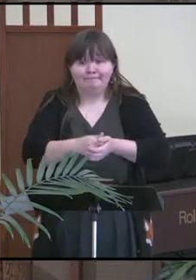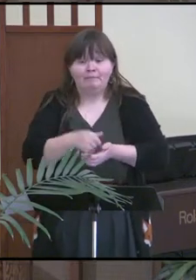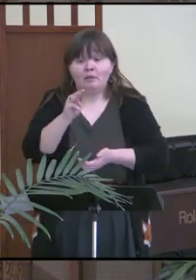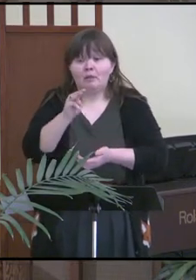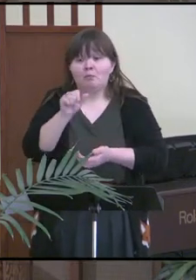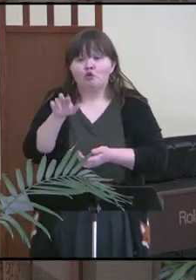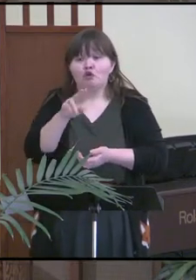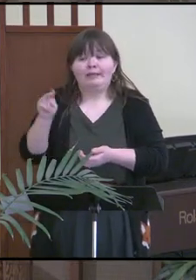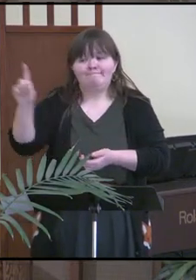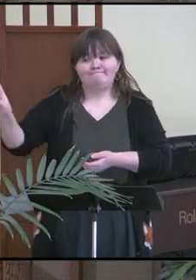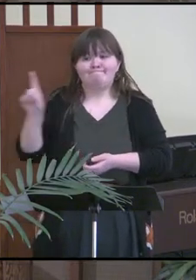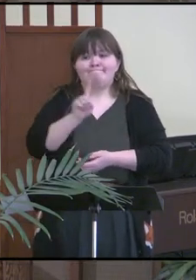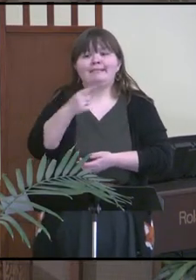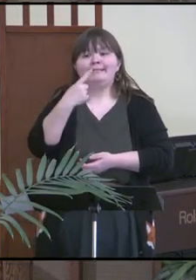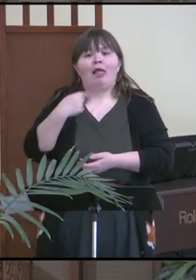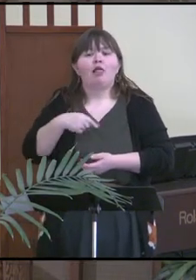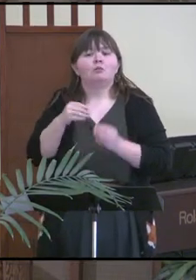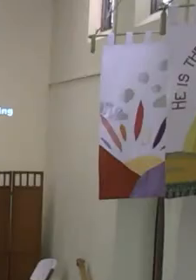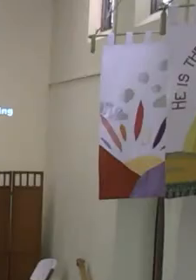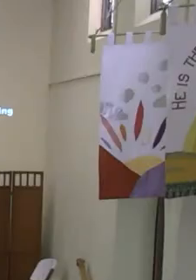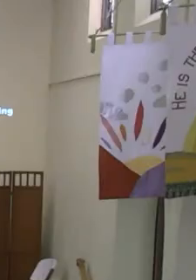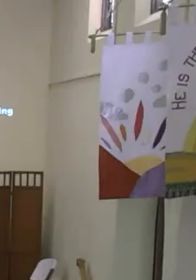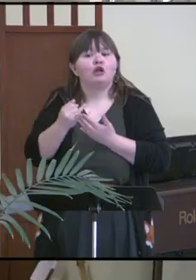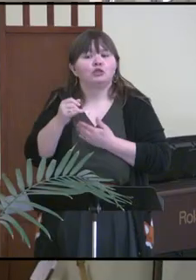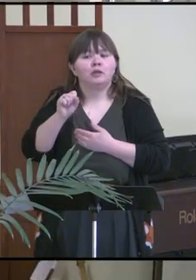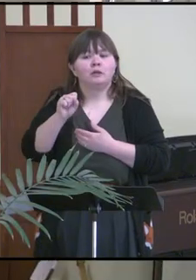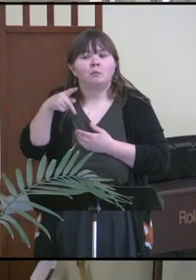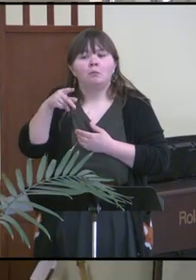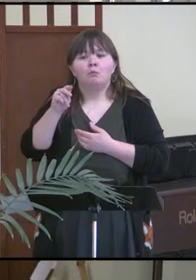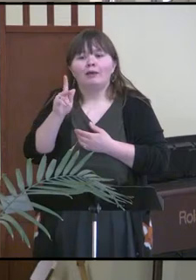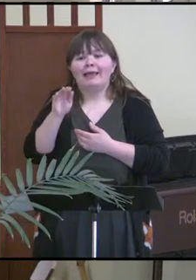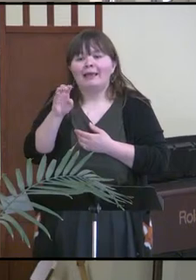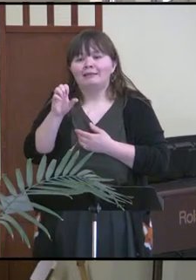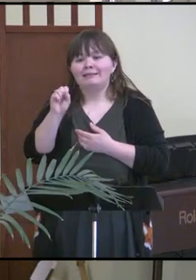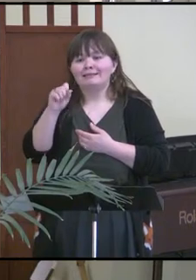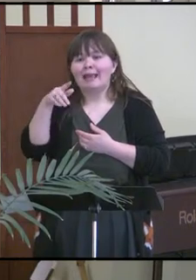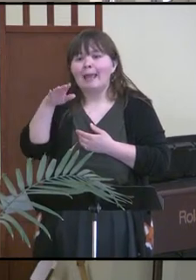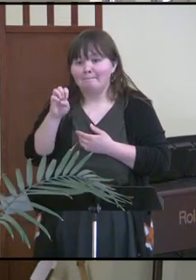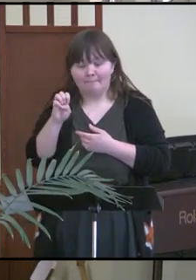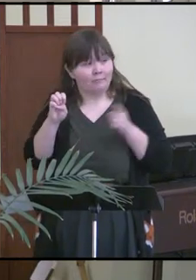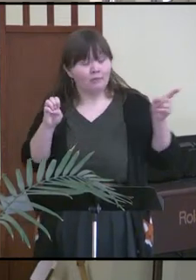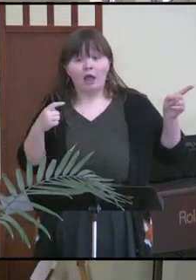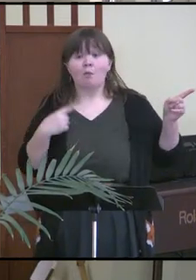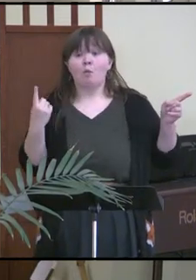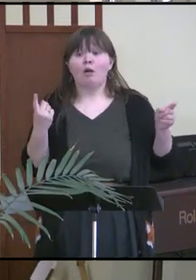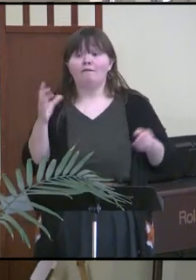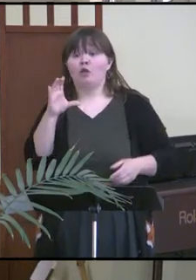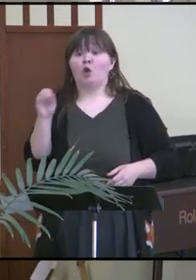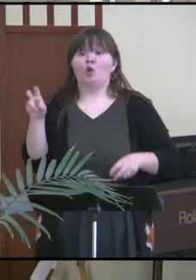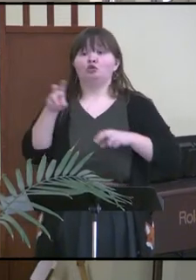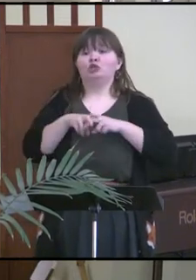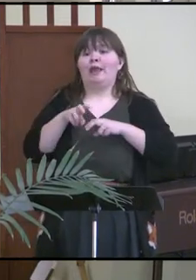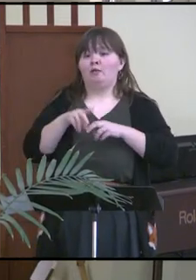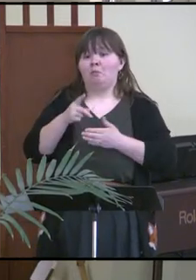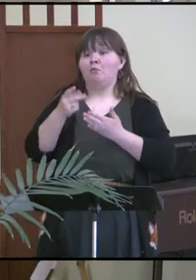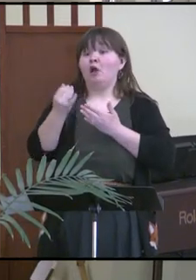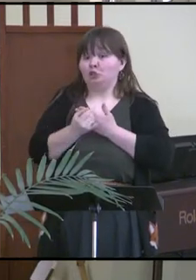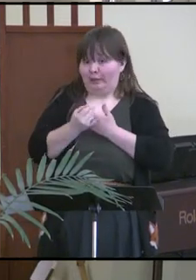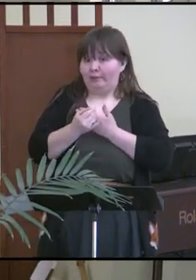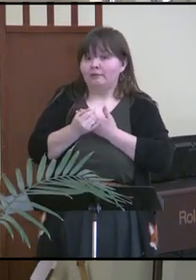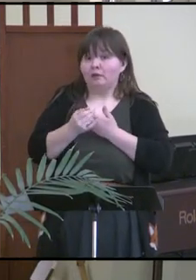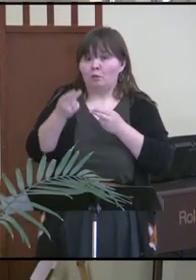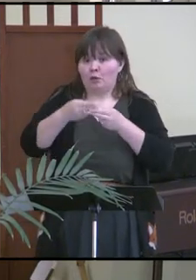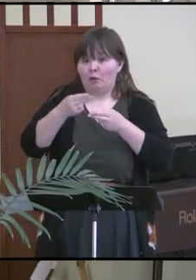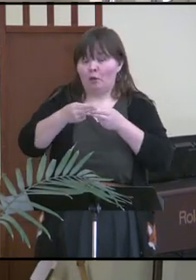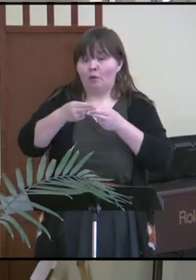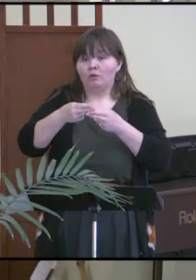going to tell us a little bit about Spokanescape. Sure. Our special offering this morning. I'm one of the co-chairs of our project that we've